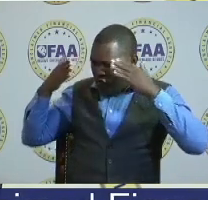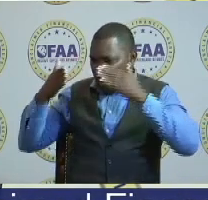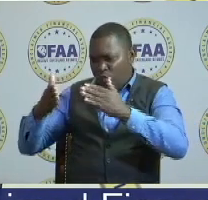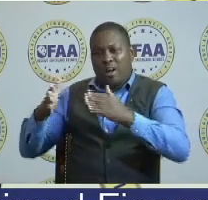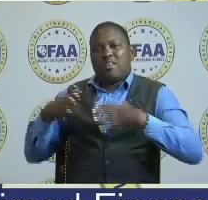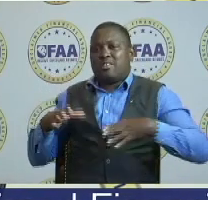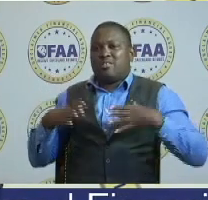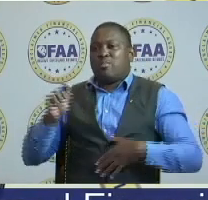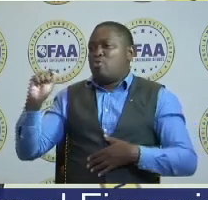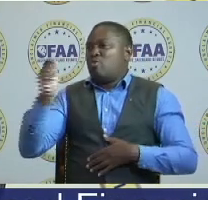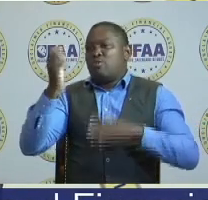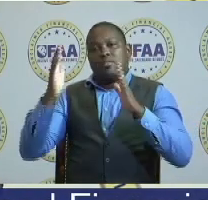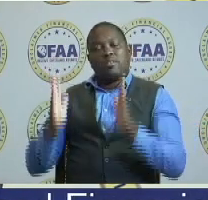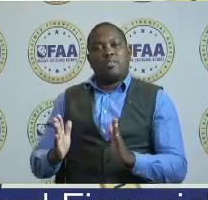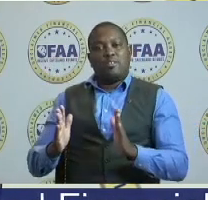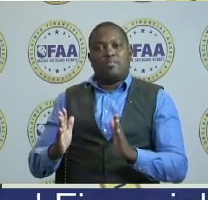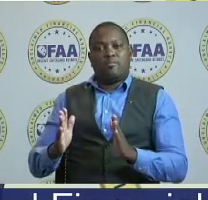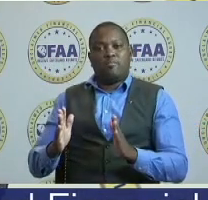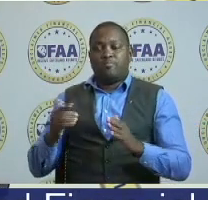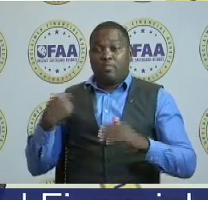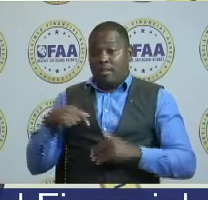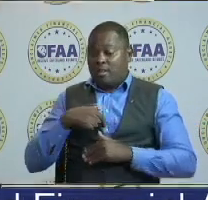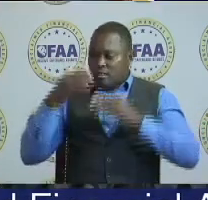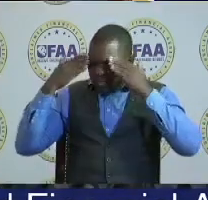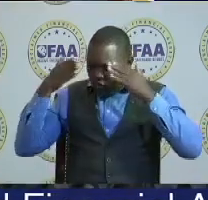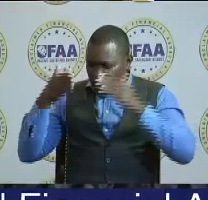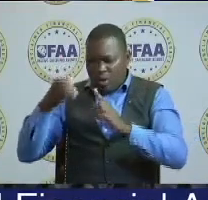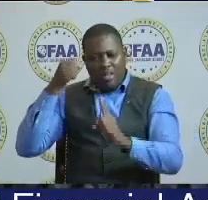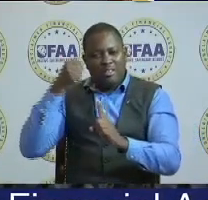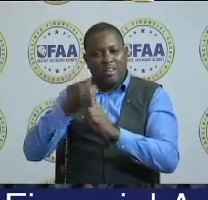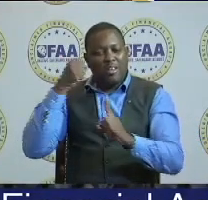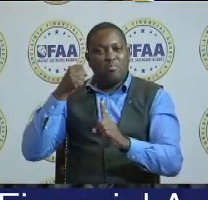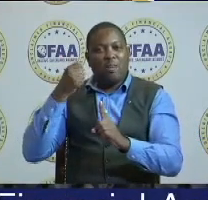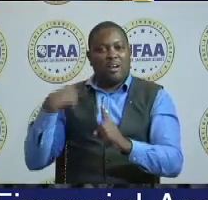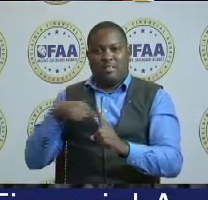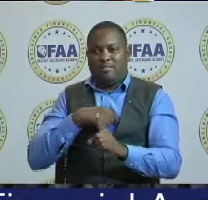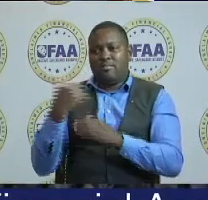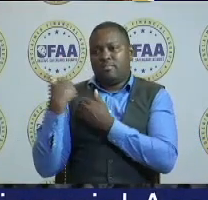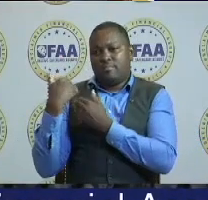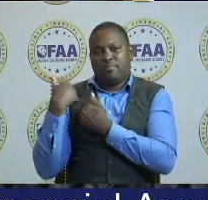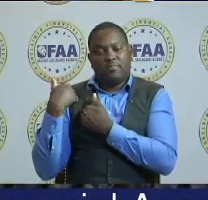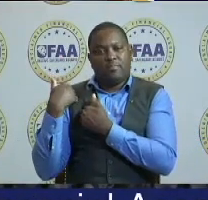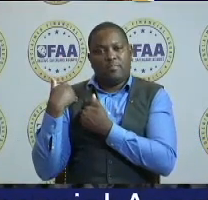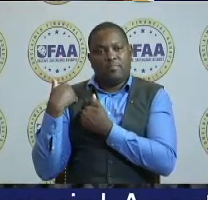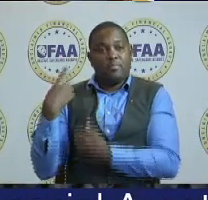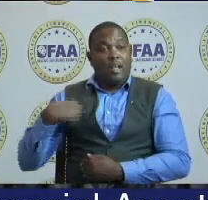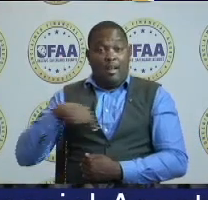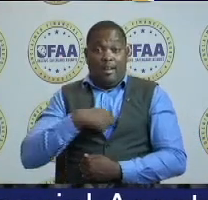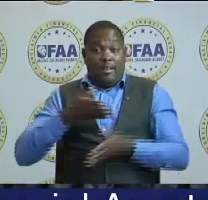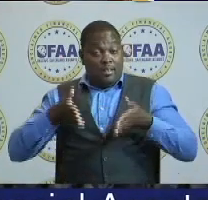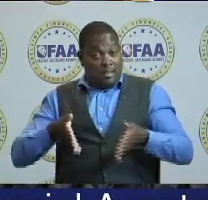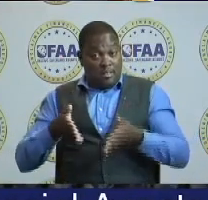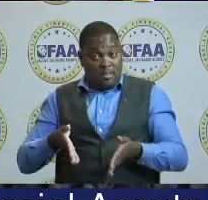organization. Let us focus on the impact side of our mandate. We are here